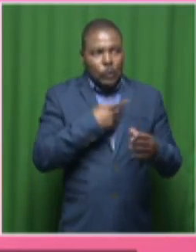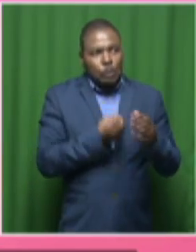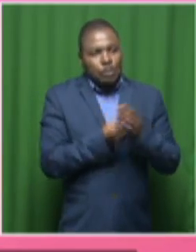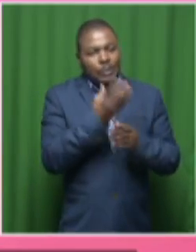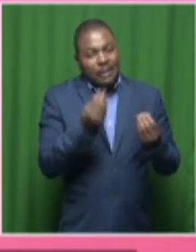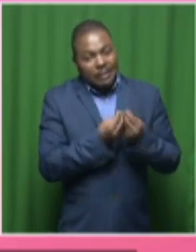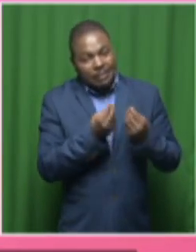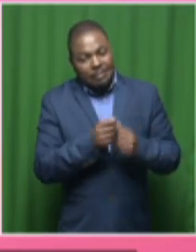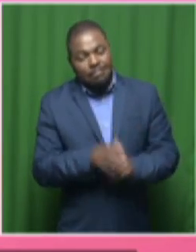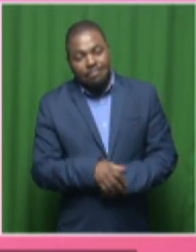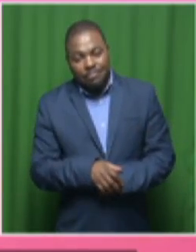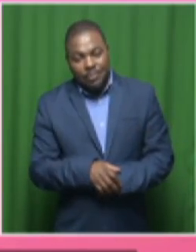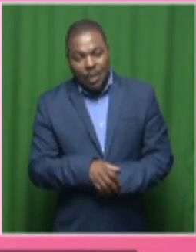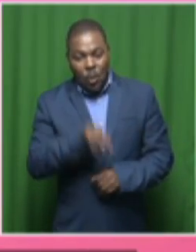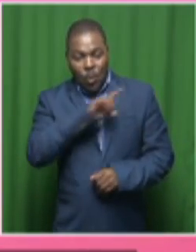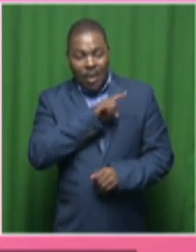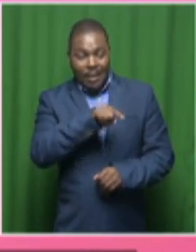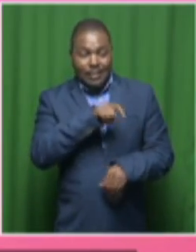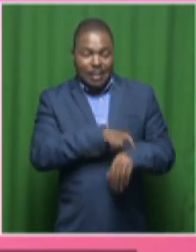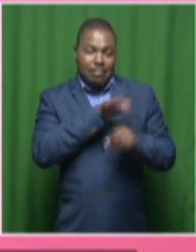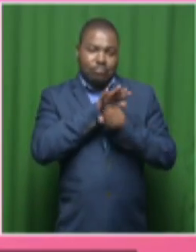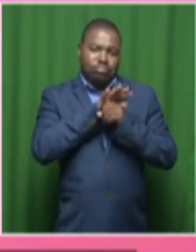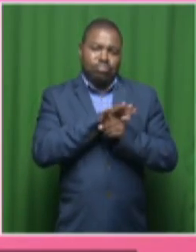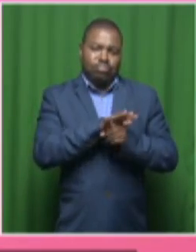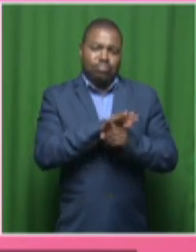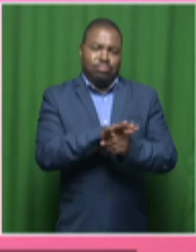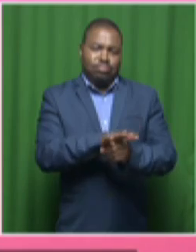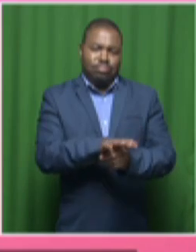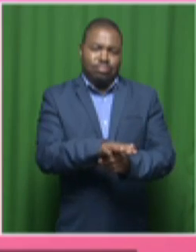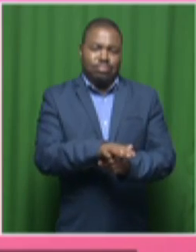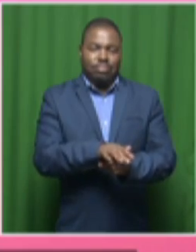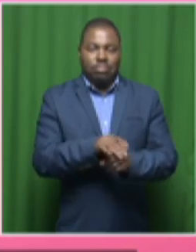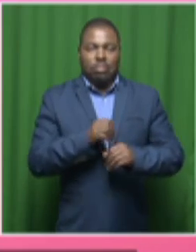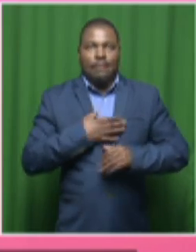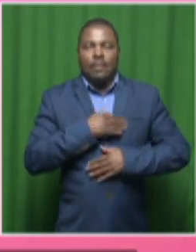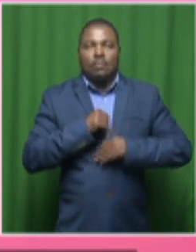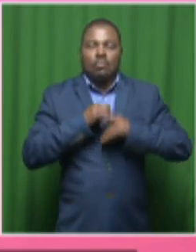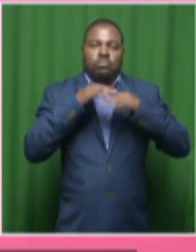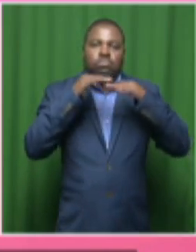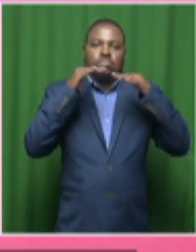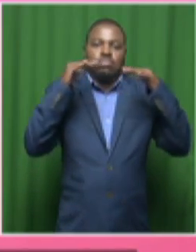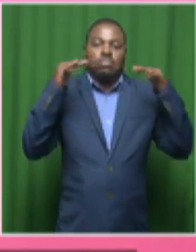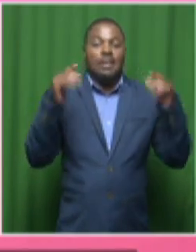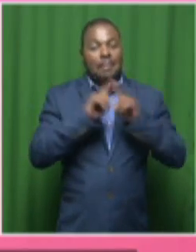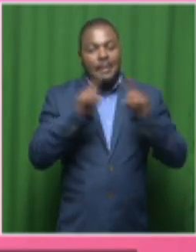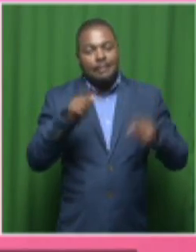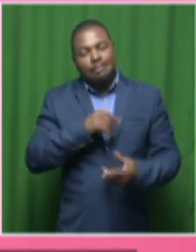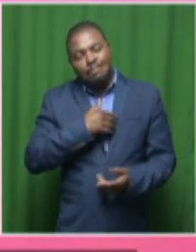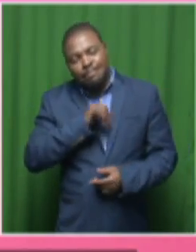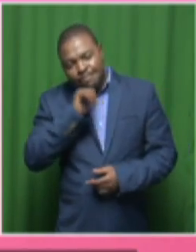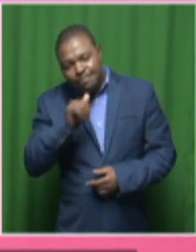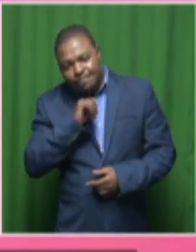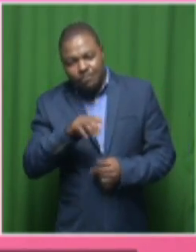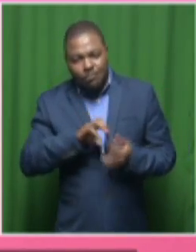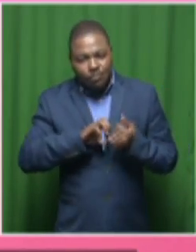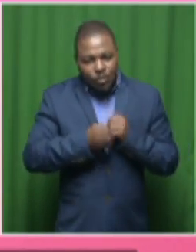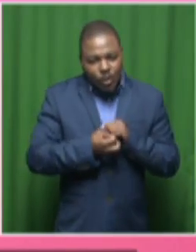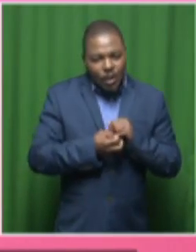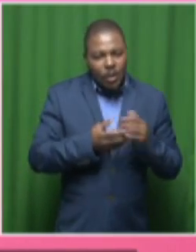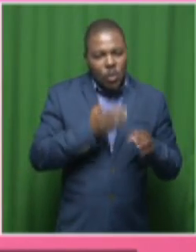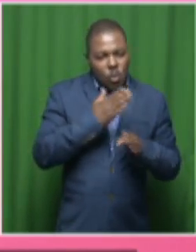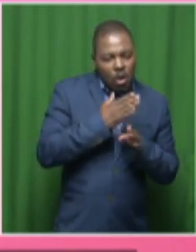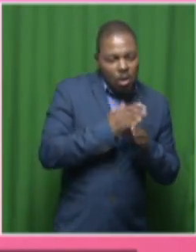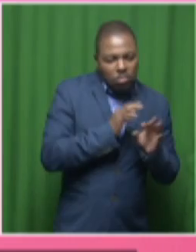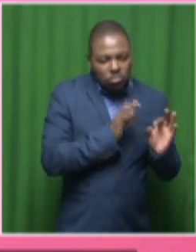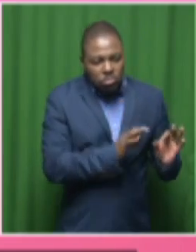Right. So the pressure was just, it was overwhelming, but I had to find my way, push, work around it